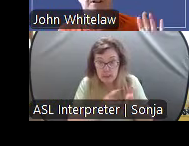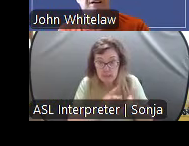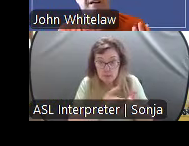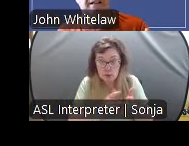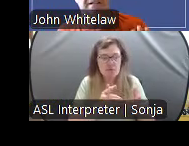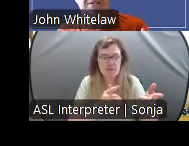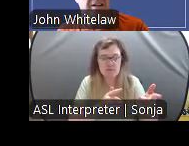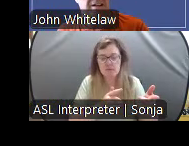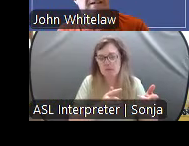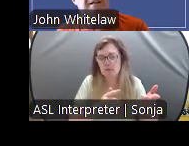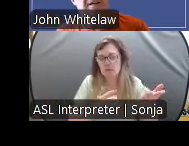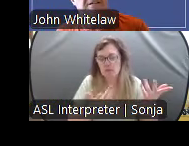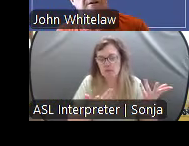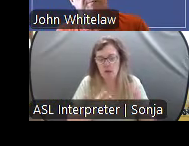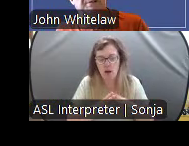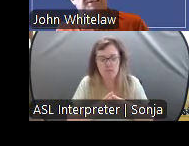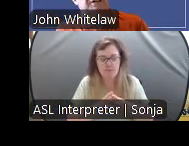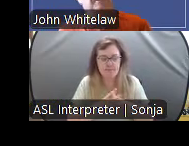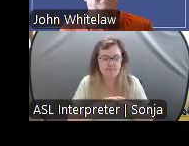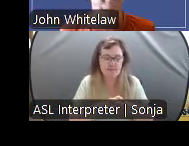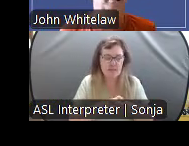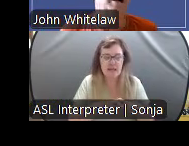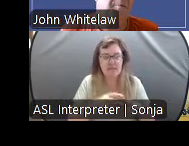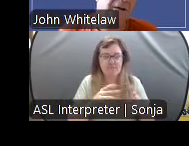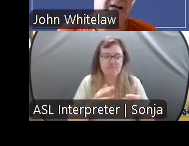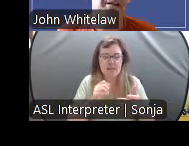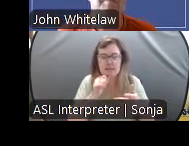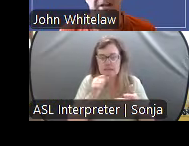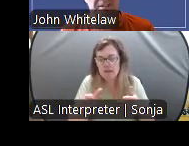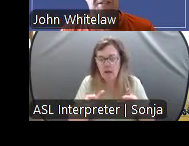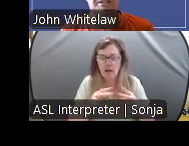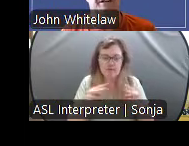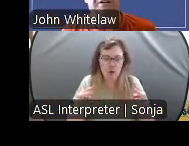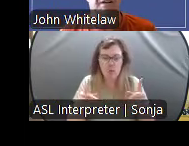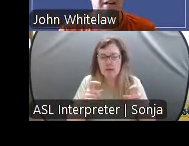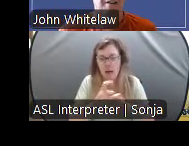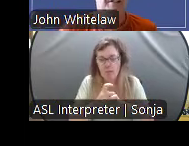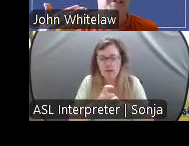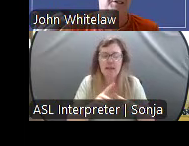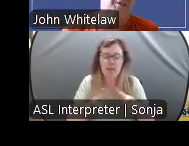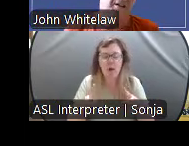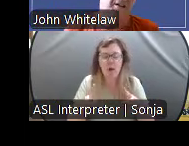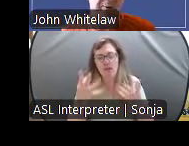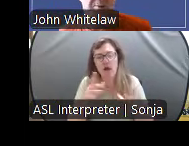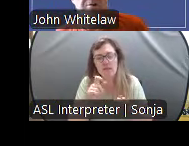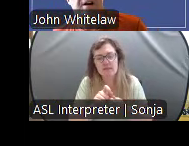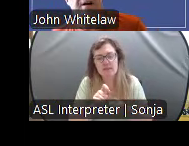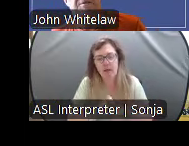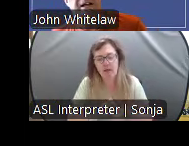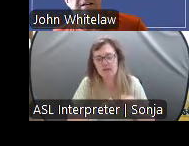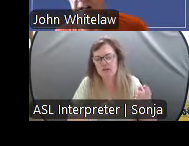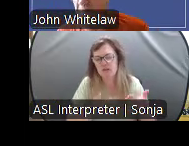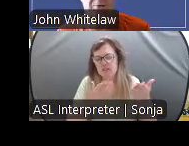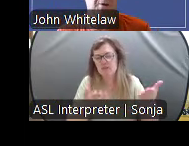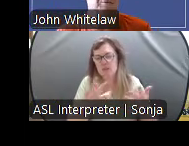It is not, and it is not particularly complicated, but it is detailed. And these are just some of the programs